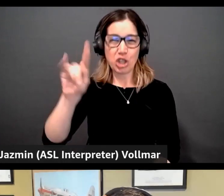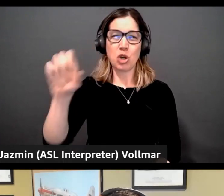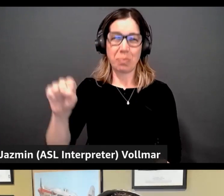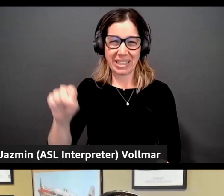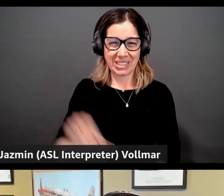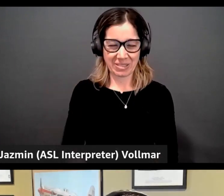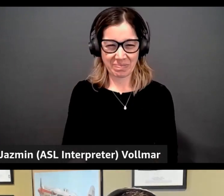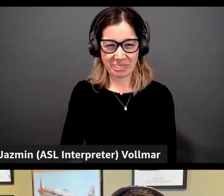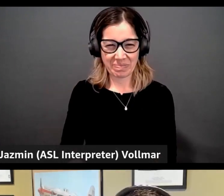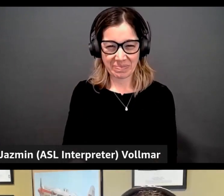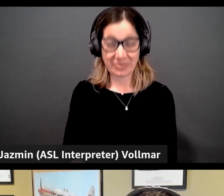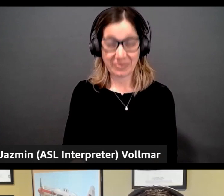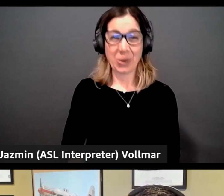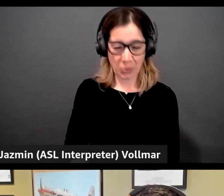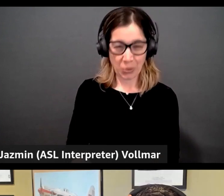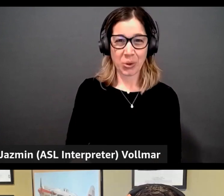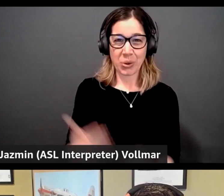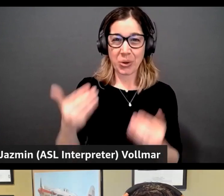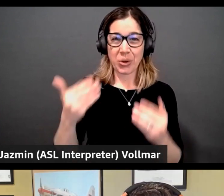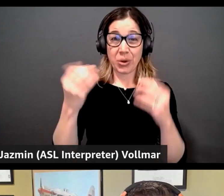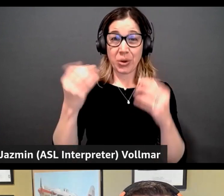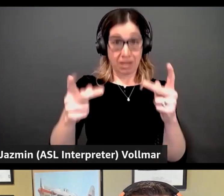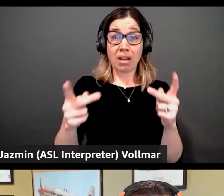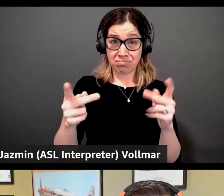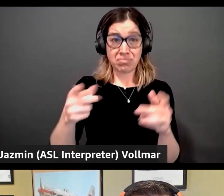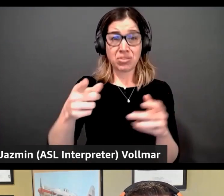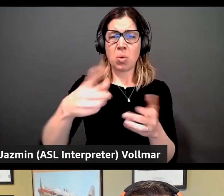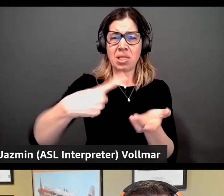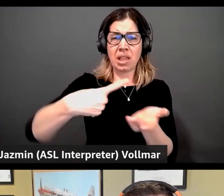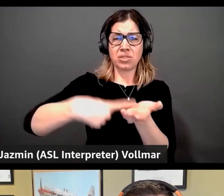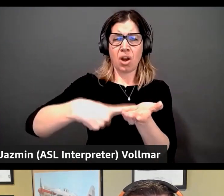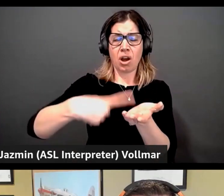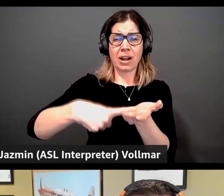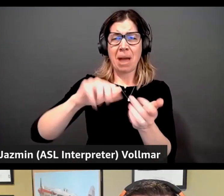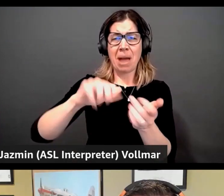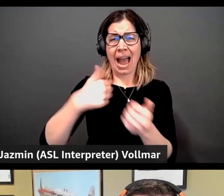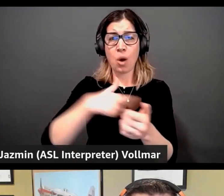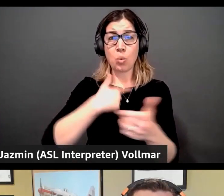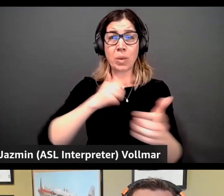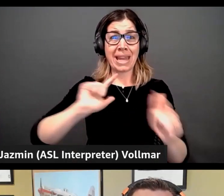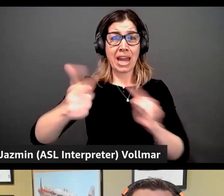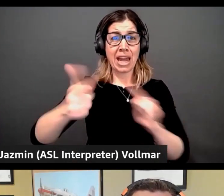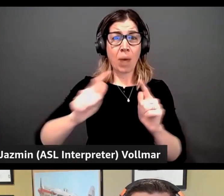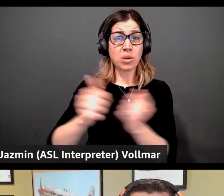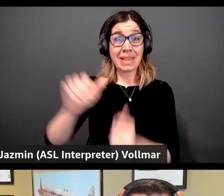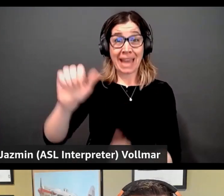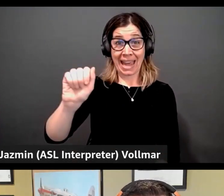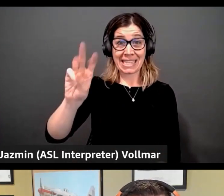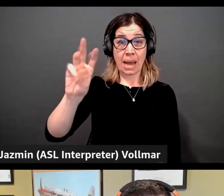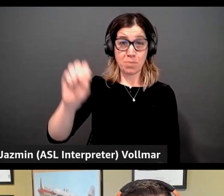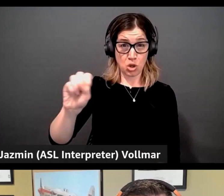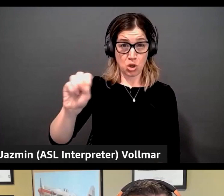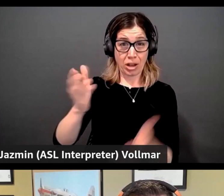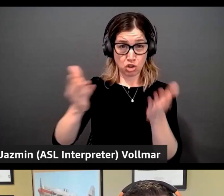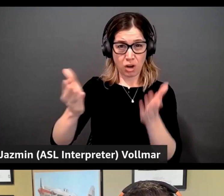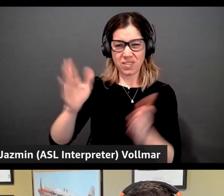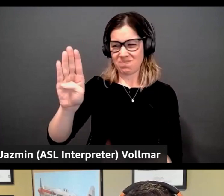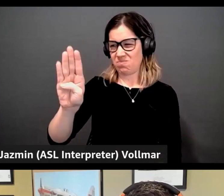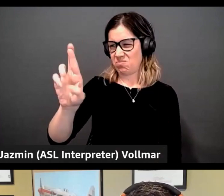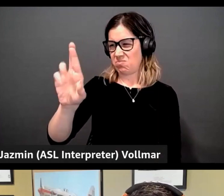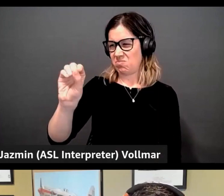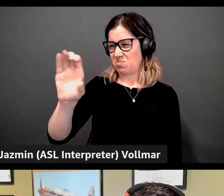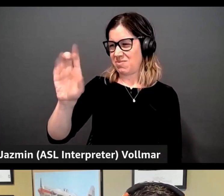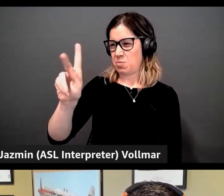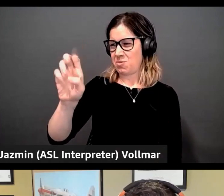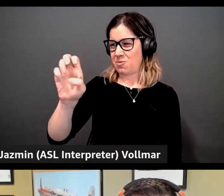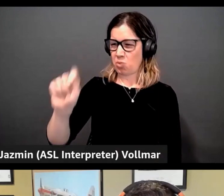Cool, that's interesting. So let's talk about how we interact with the AWS service Braket. So it seems like we're talking about